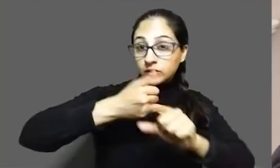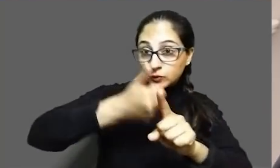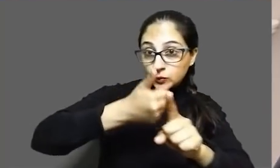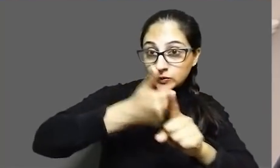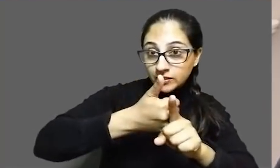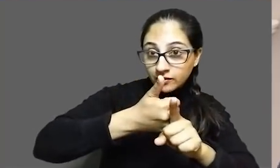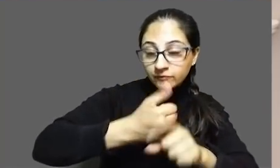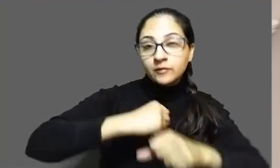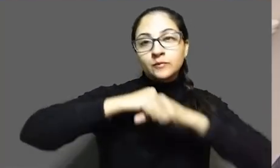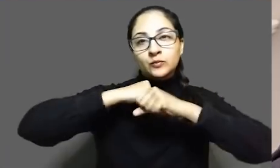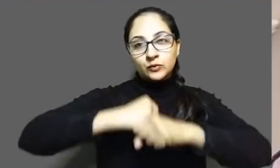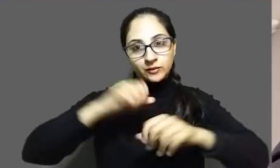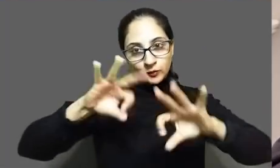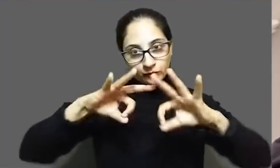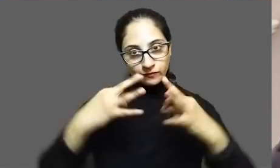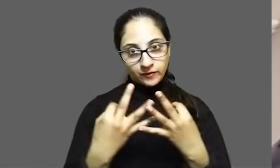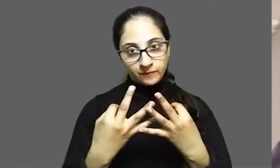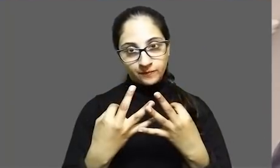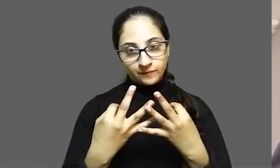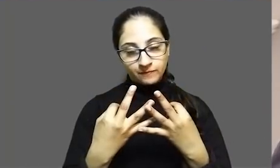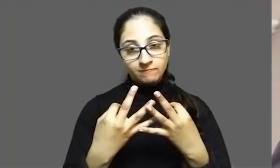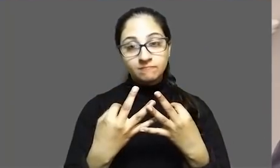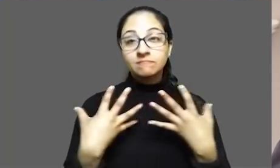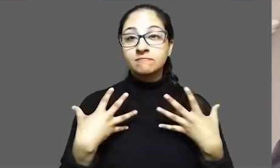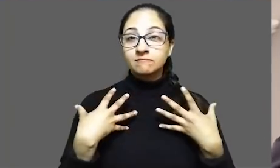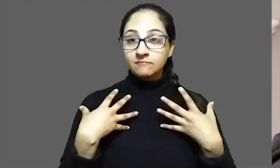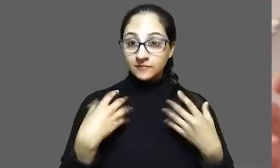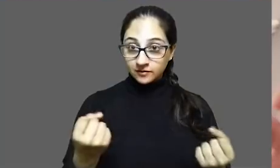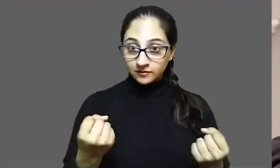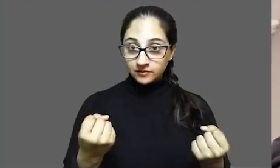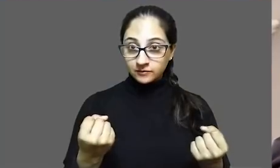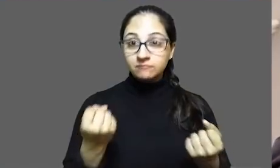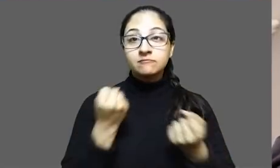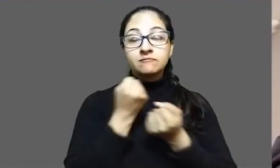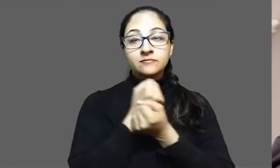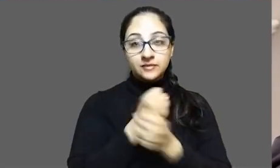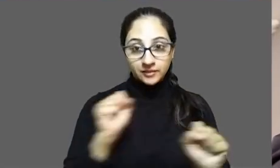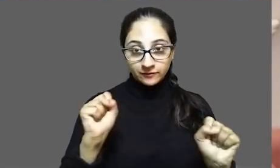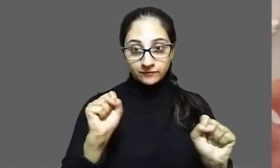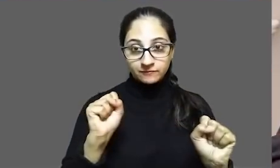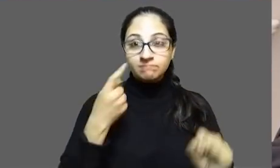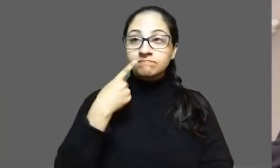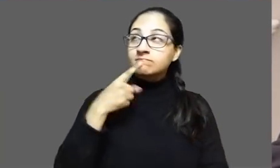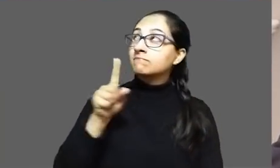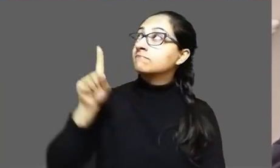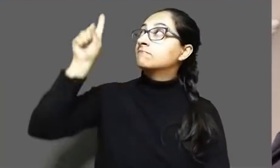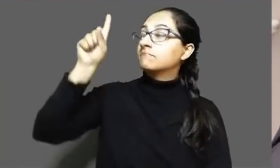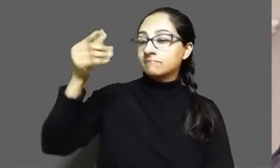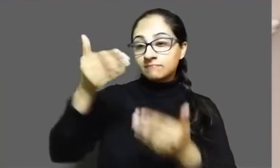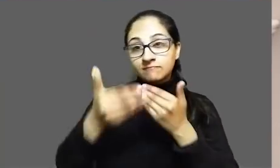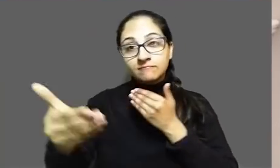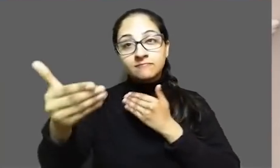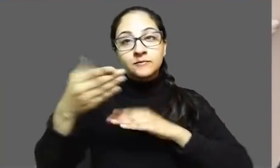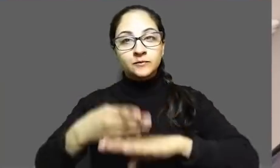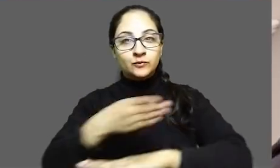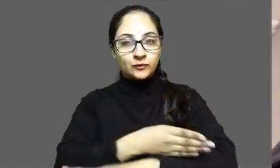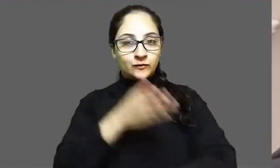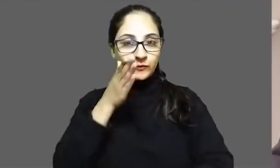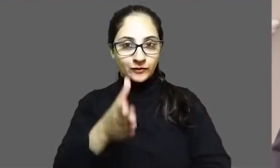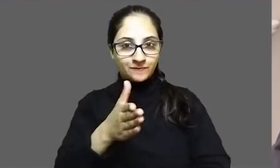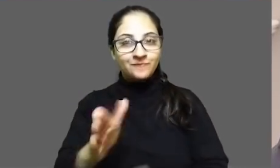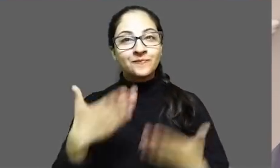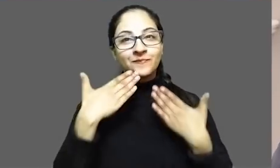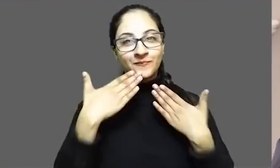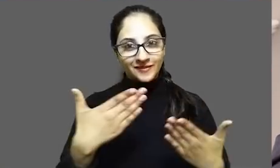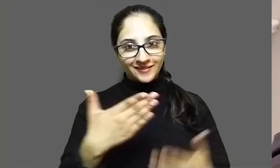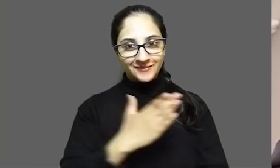good care of everyone in your family. Stay healthy and stay safe. Inshallah, there is light